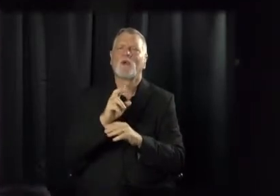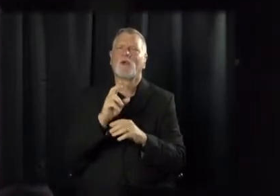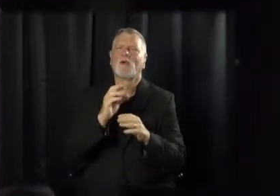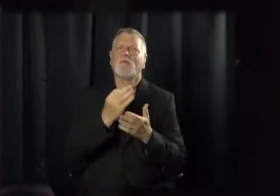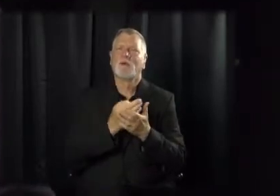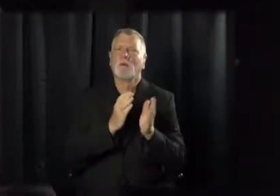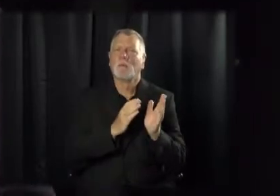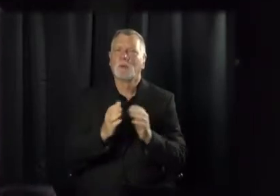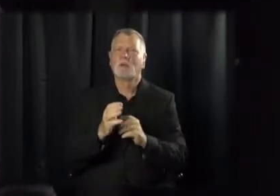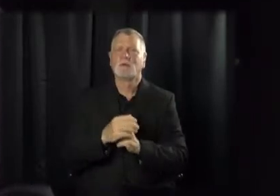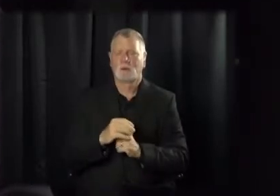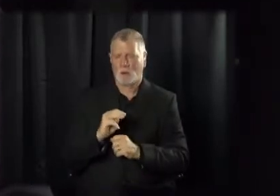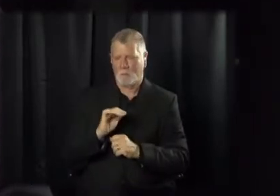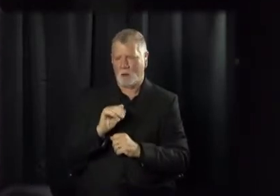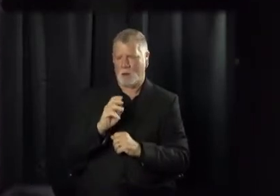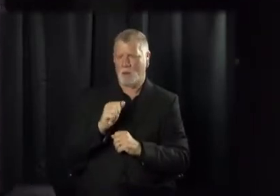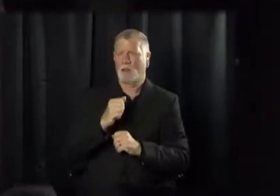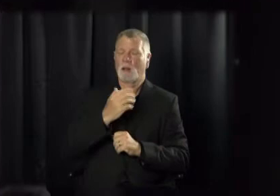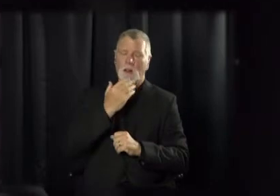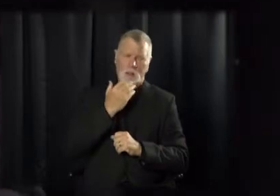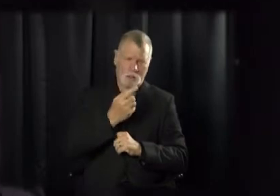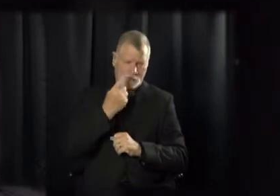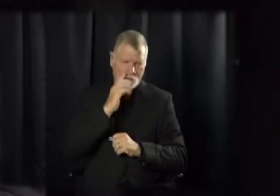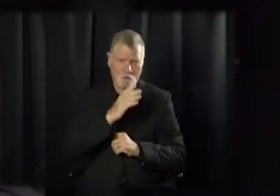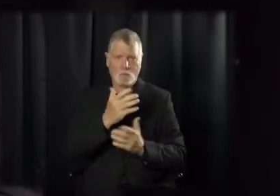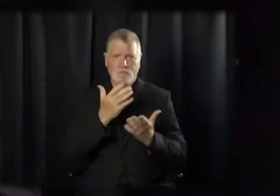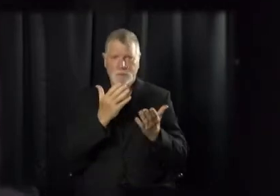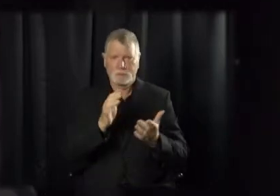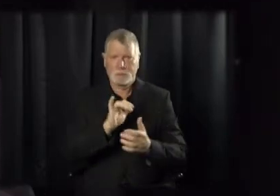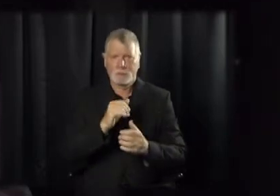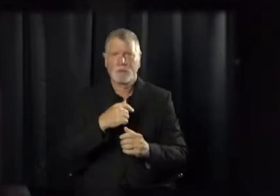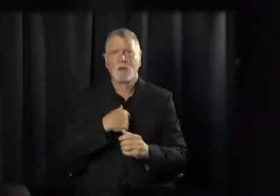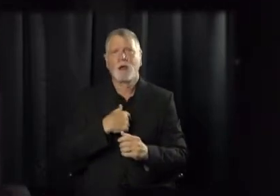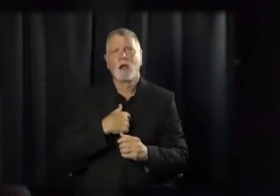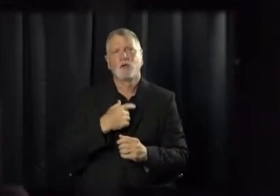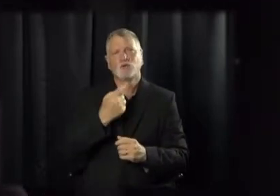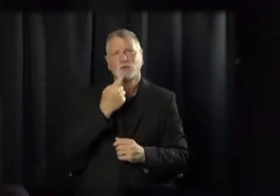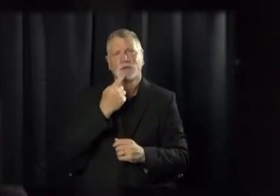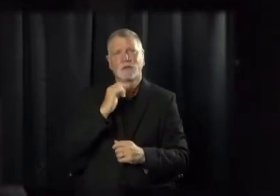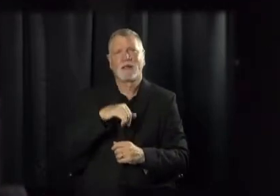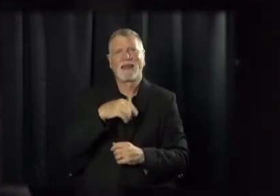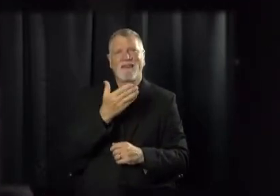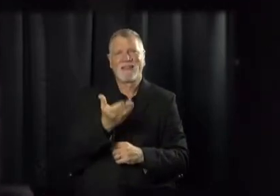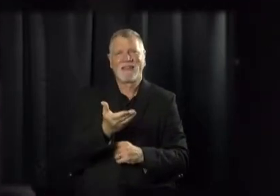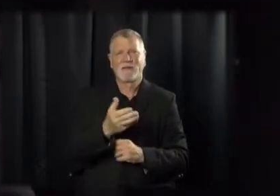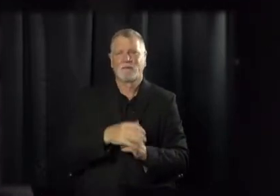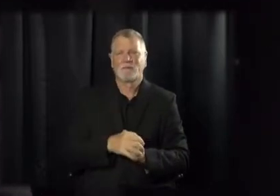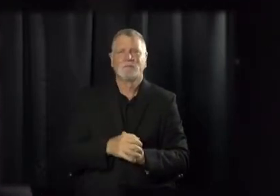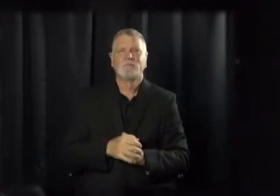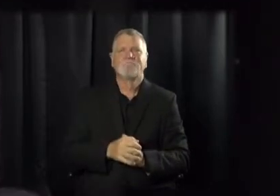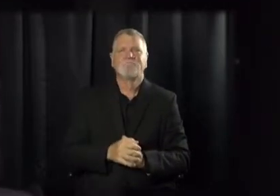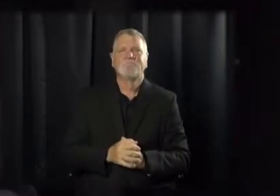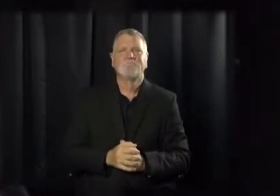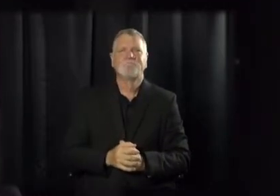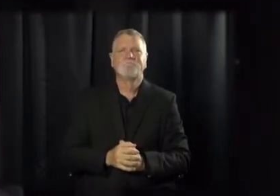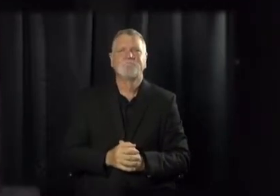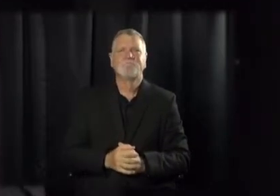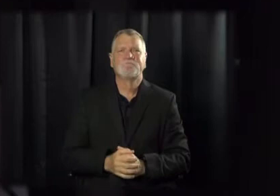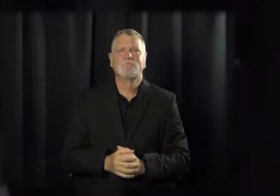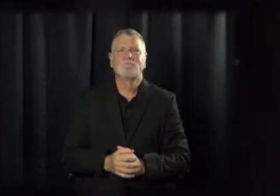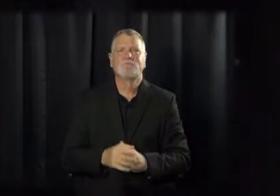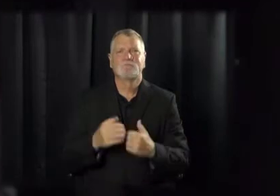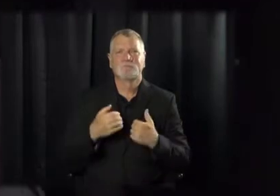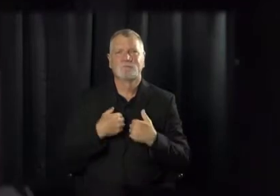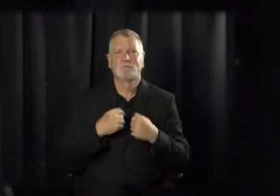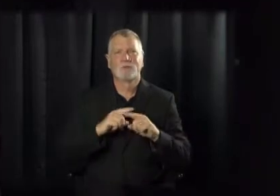Maria Lopez, I thank you as well for your presentation, but I should say that there, I